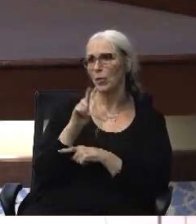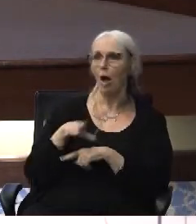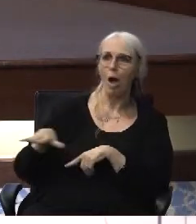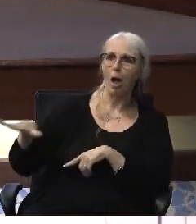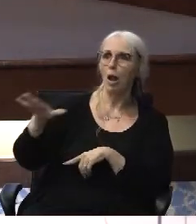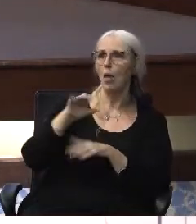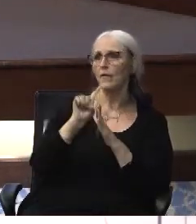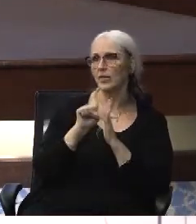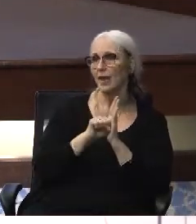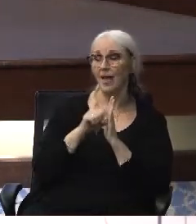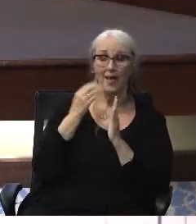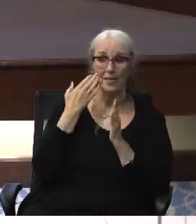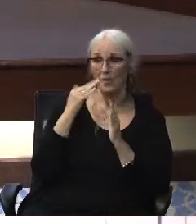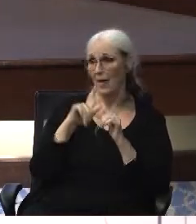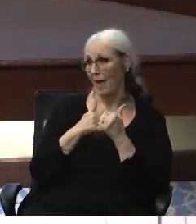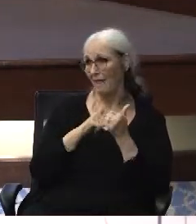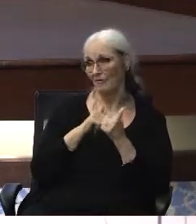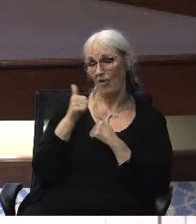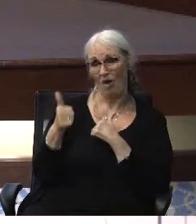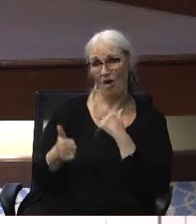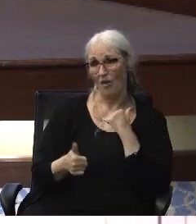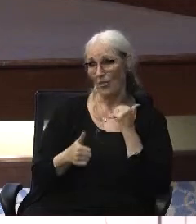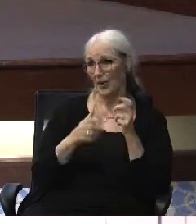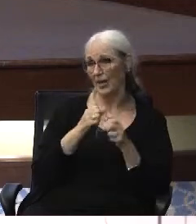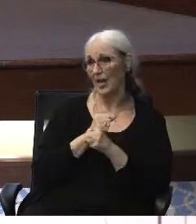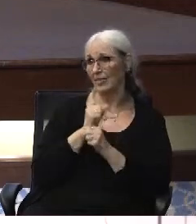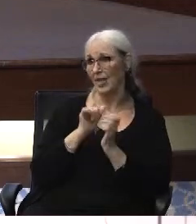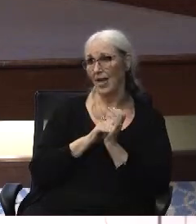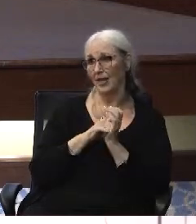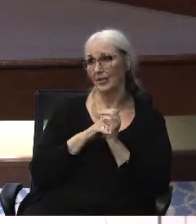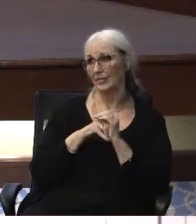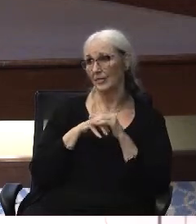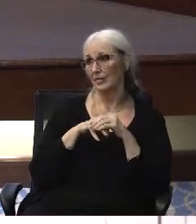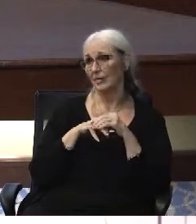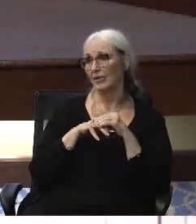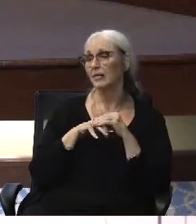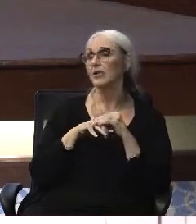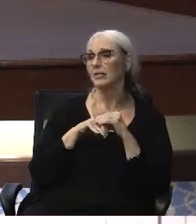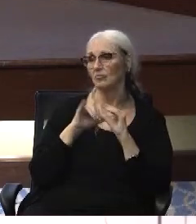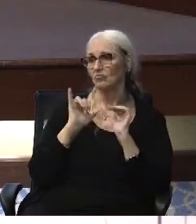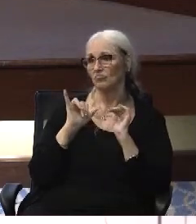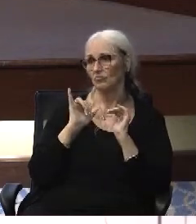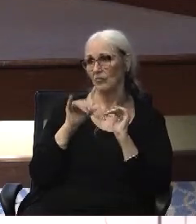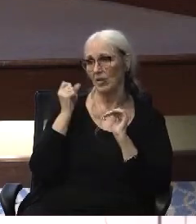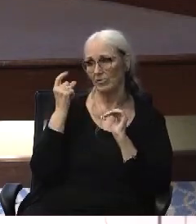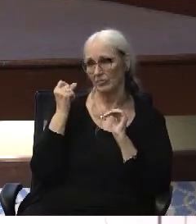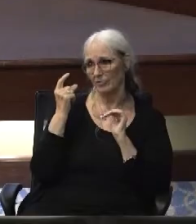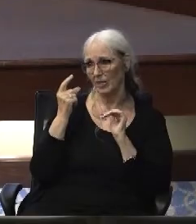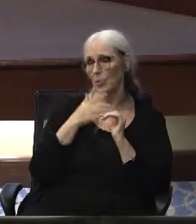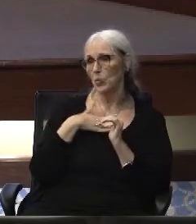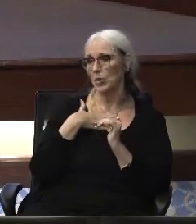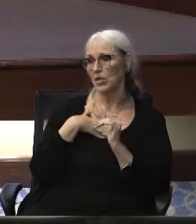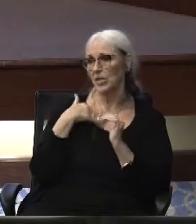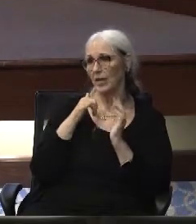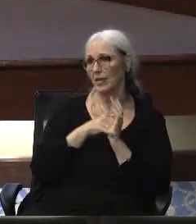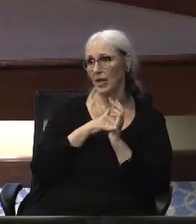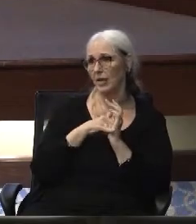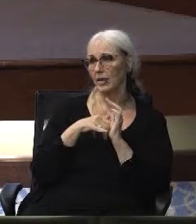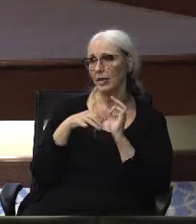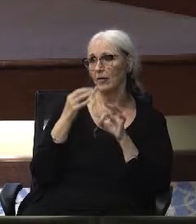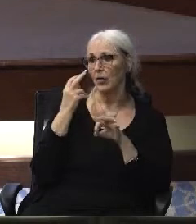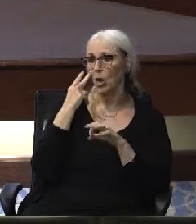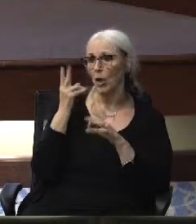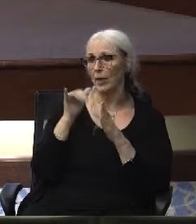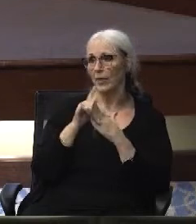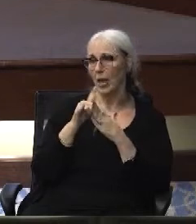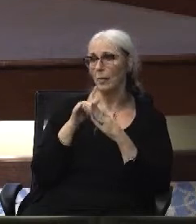I don't know how far we would get down the road, but we could definitely look into it. I hear that and appreciate it. And yeah, if we could look at it, that'd be great.